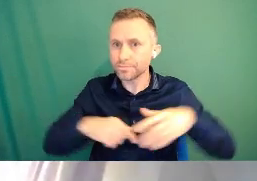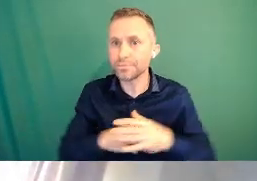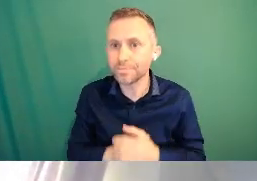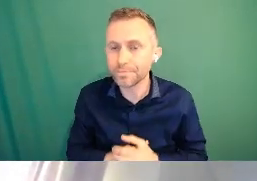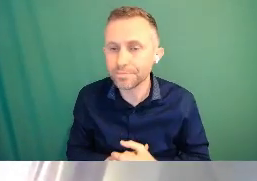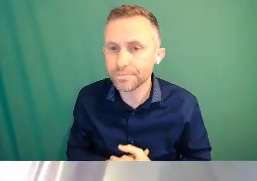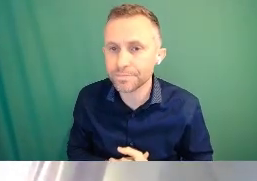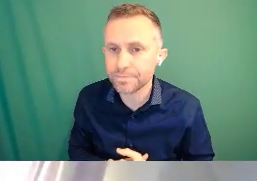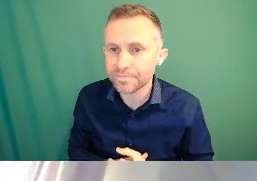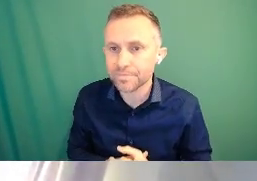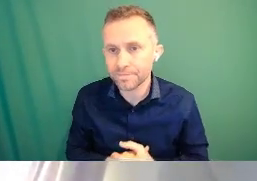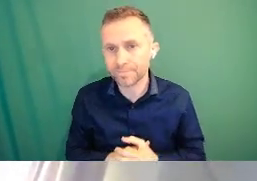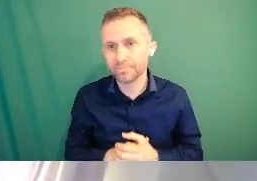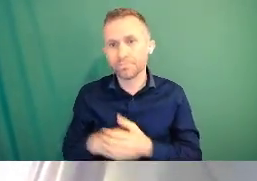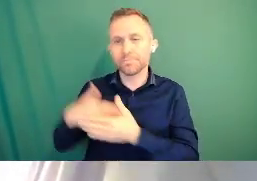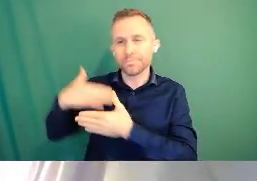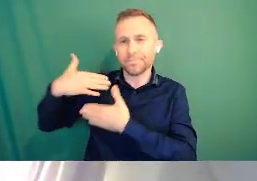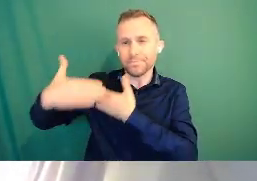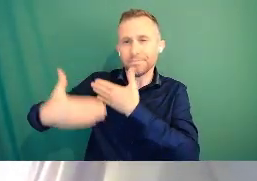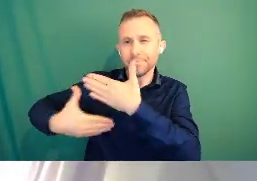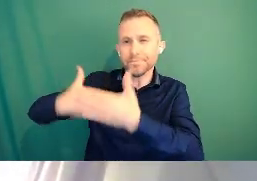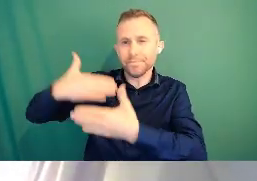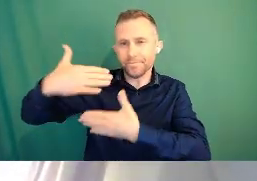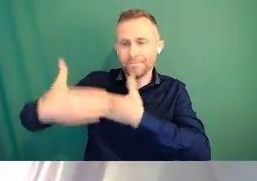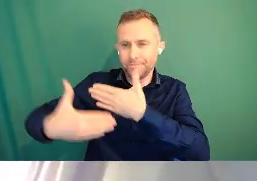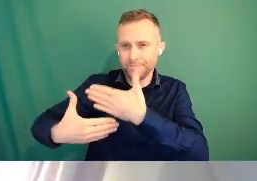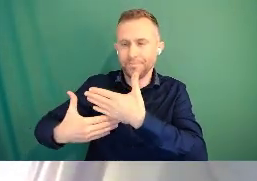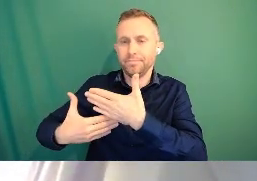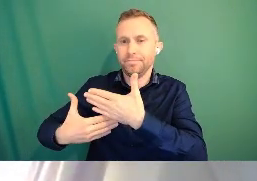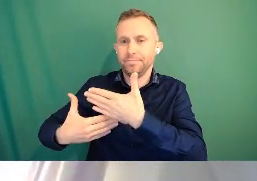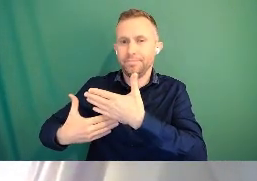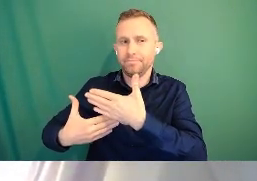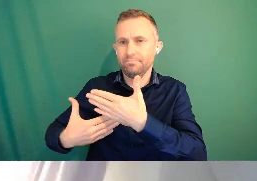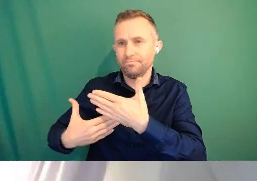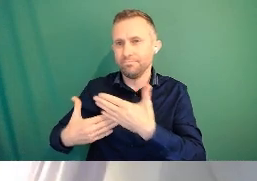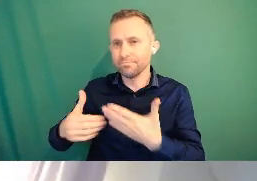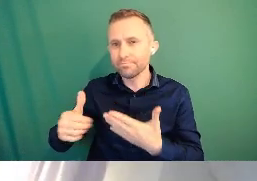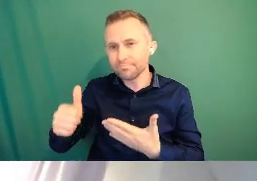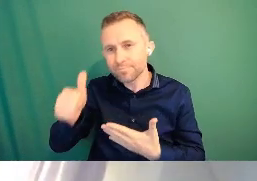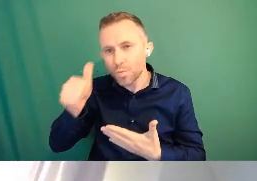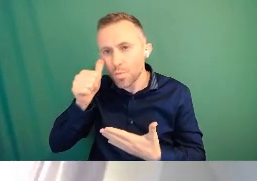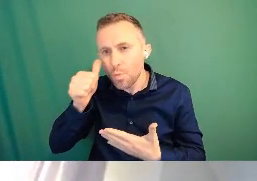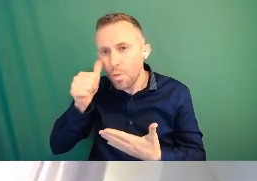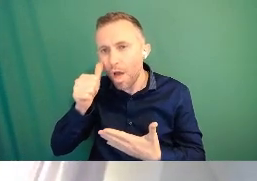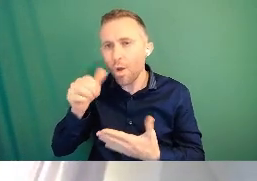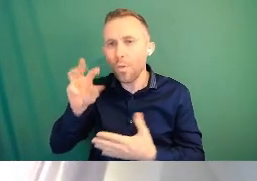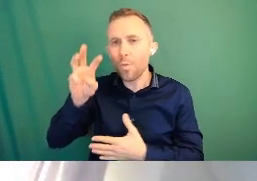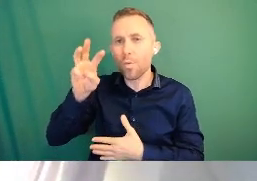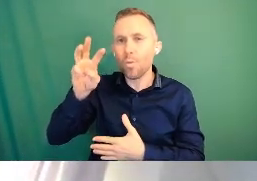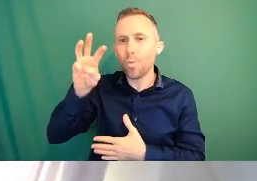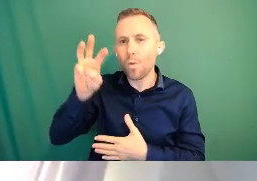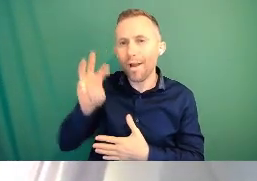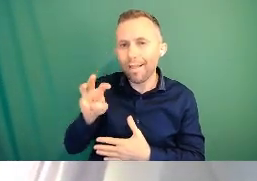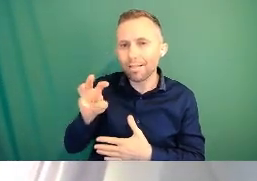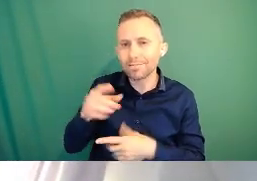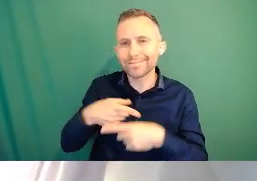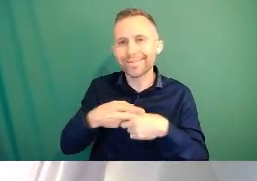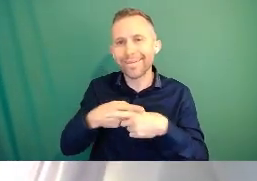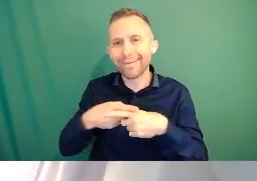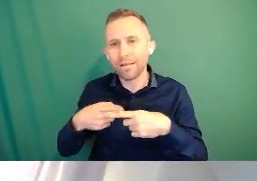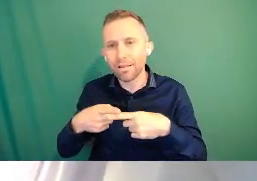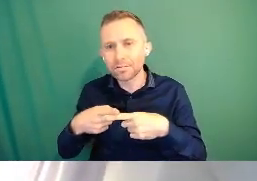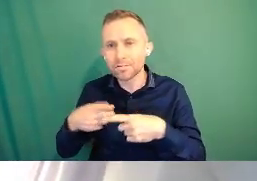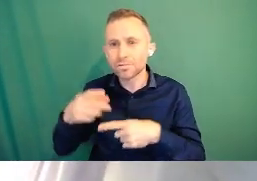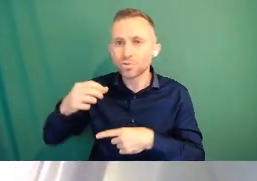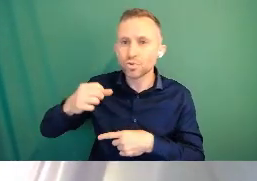point to see what's happening in the lands. So through history, in general, castles in